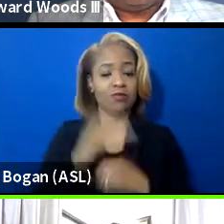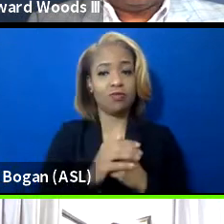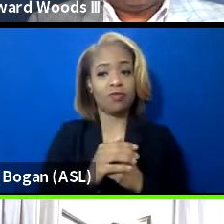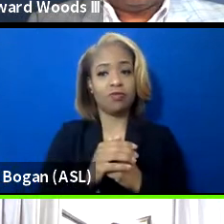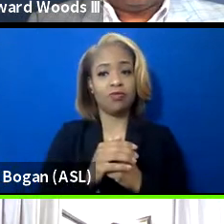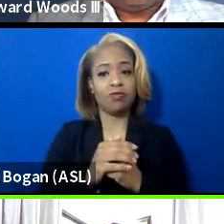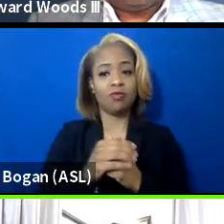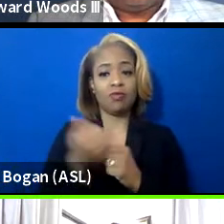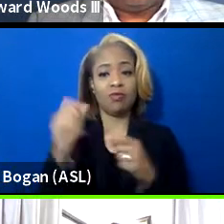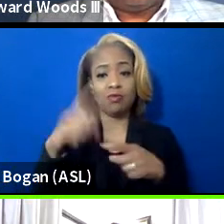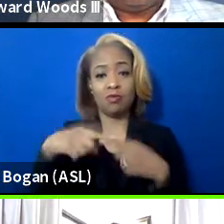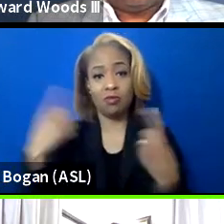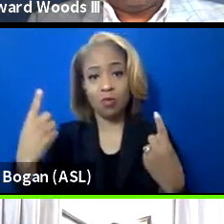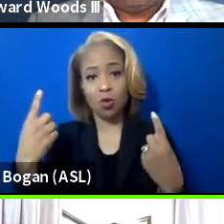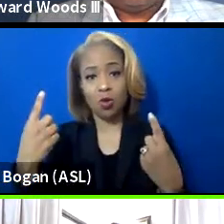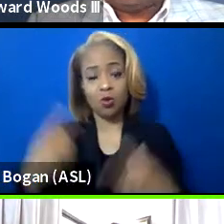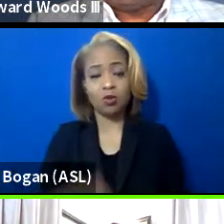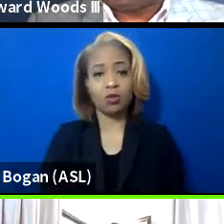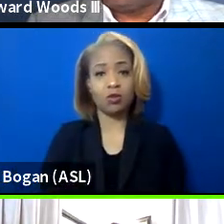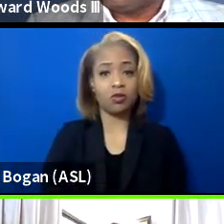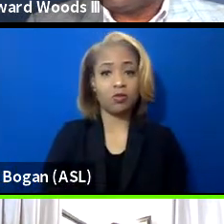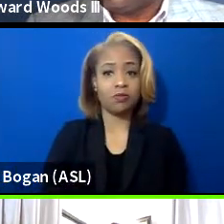All those opposed?